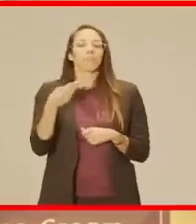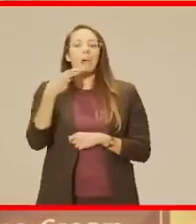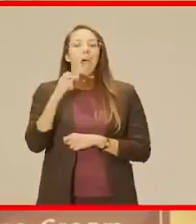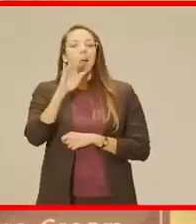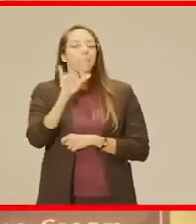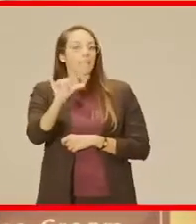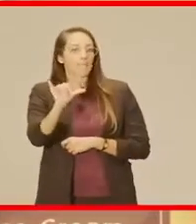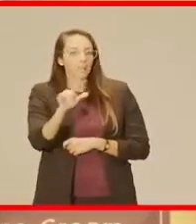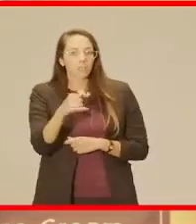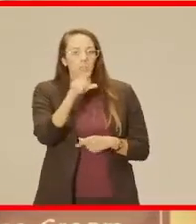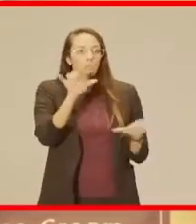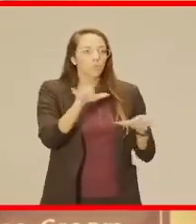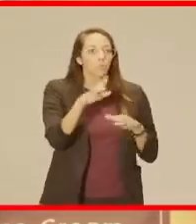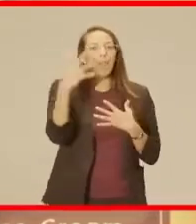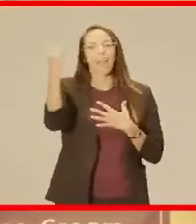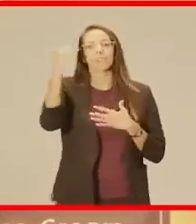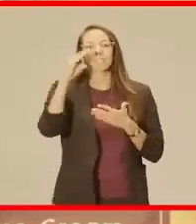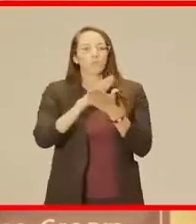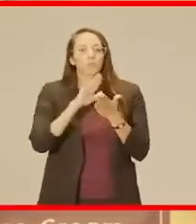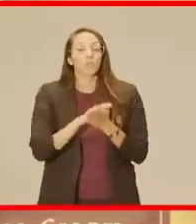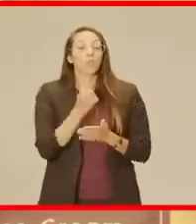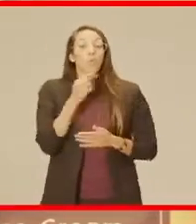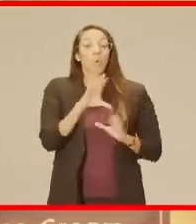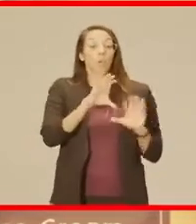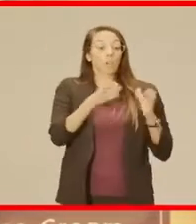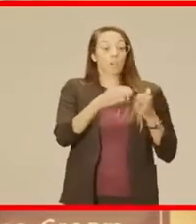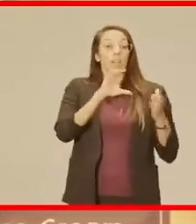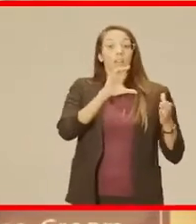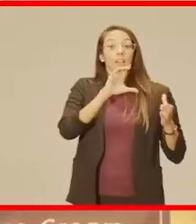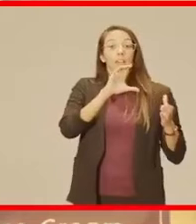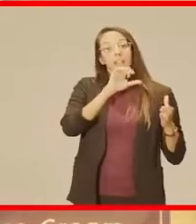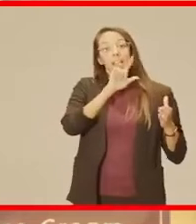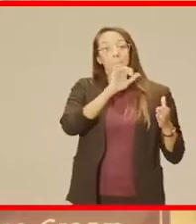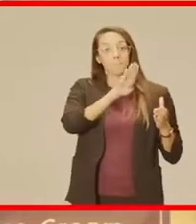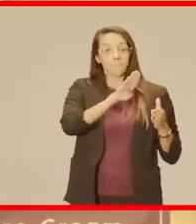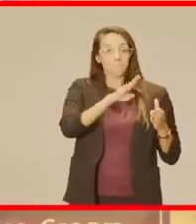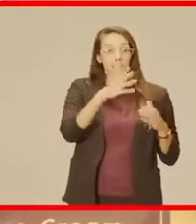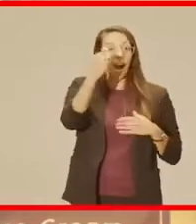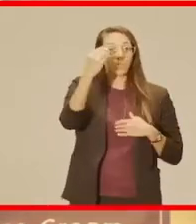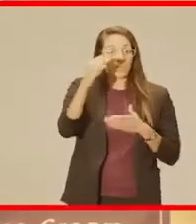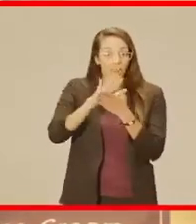club that is outside of your academics in school.